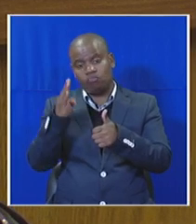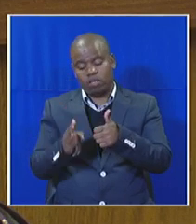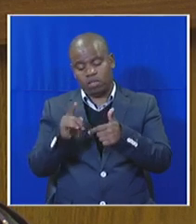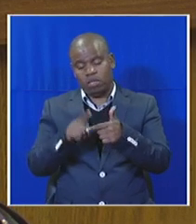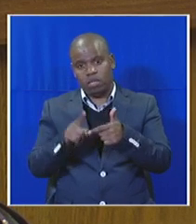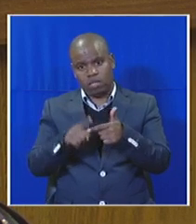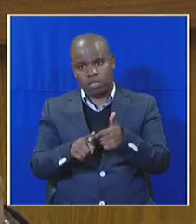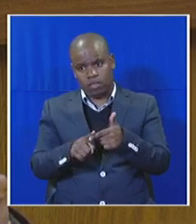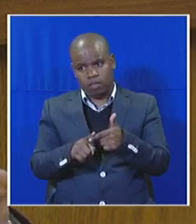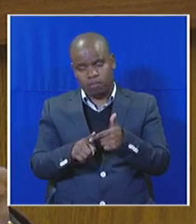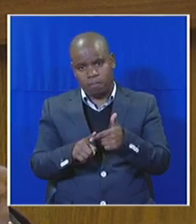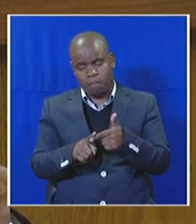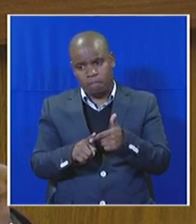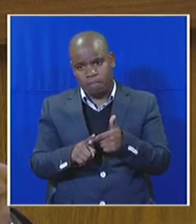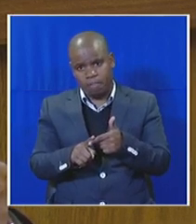the